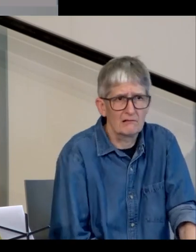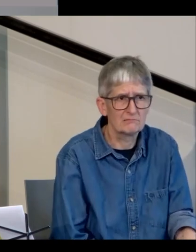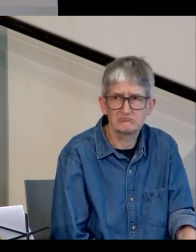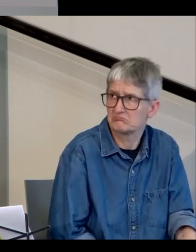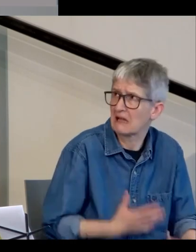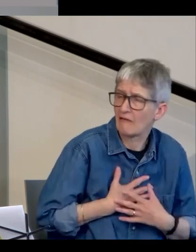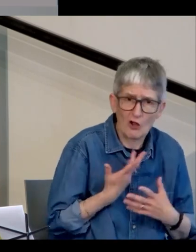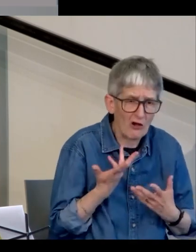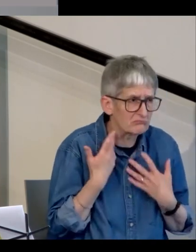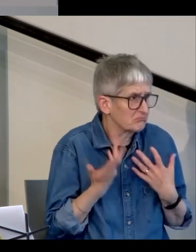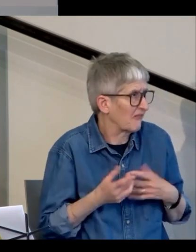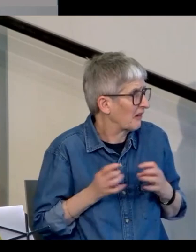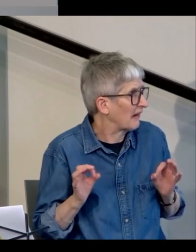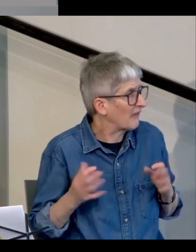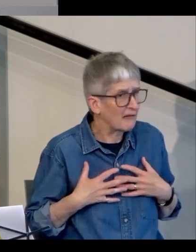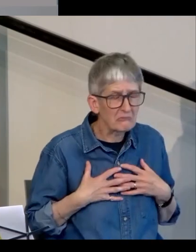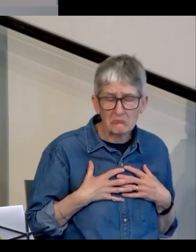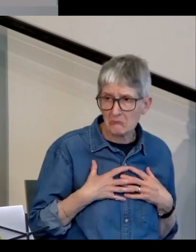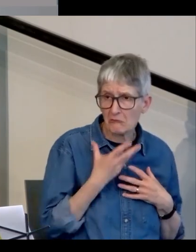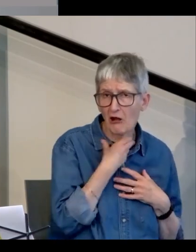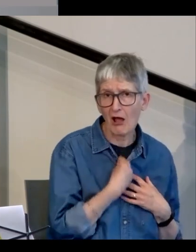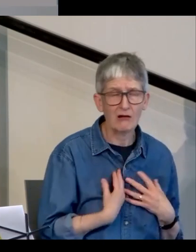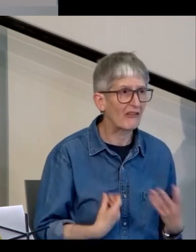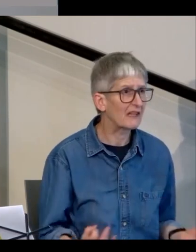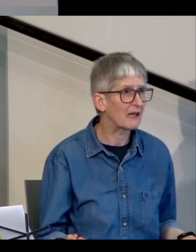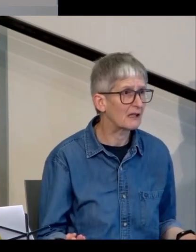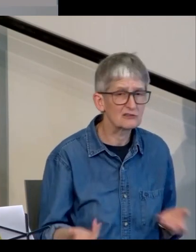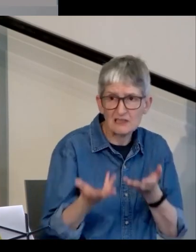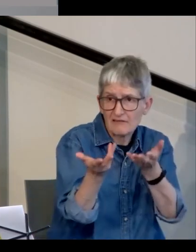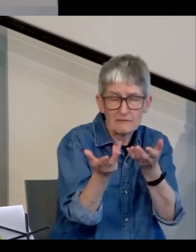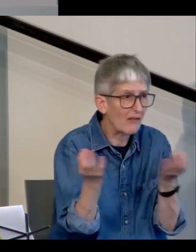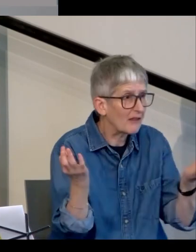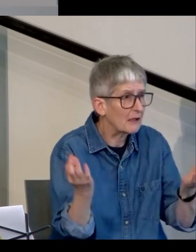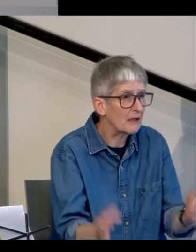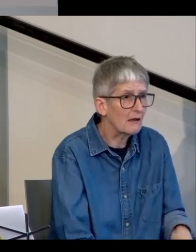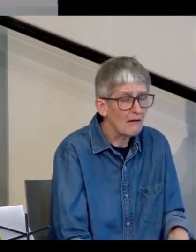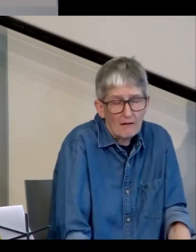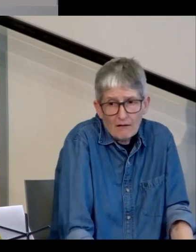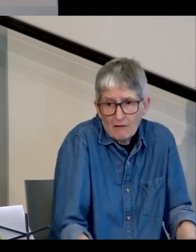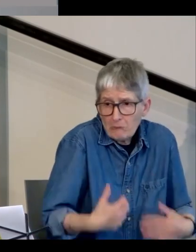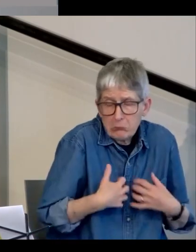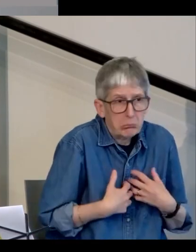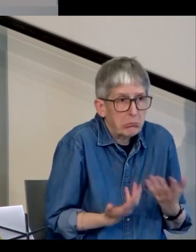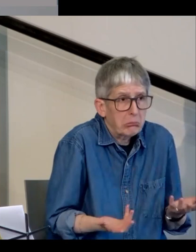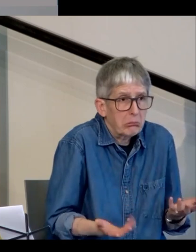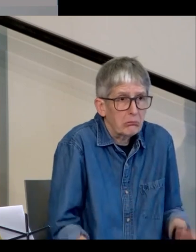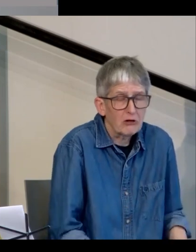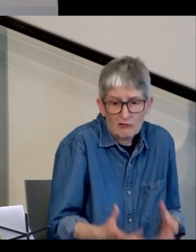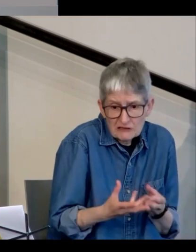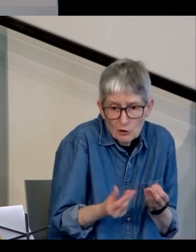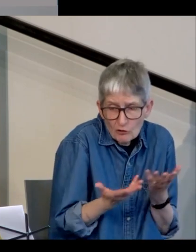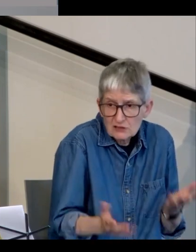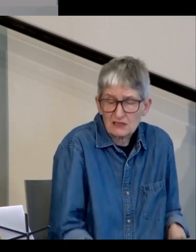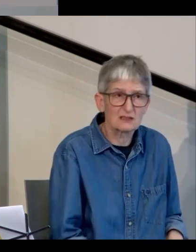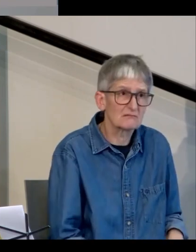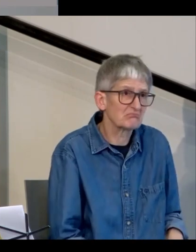love God? We feel spiritually dry, with nothing to give out, no motivation, no resources to